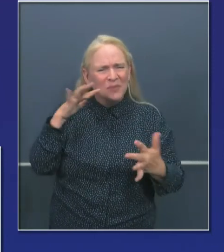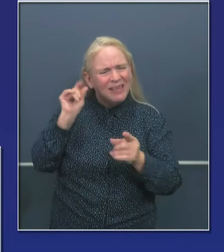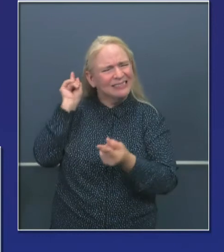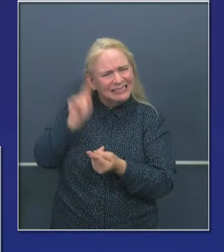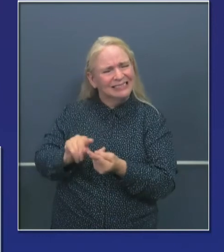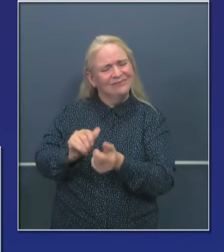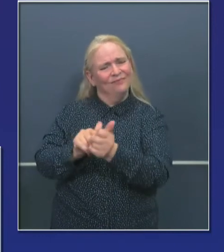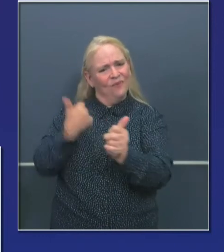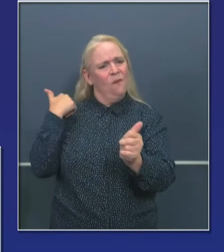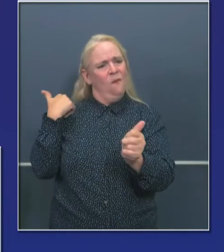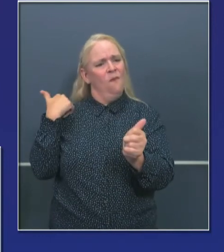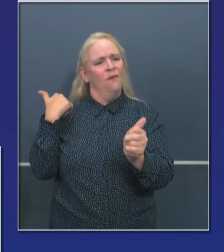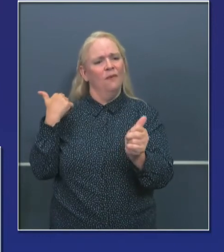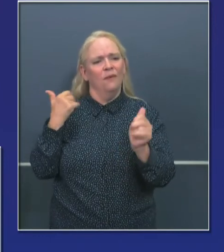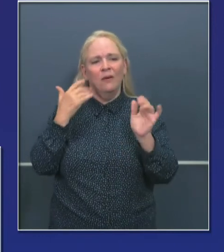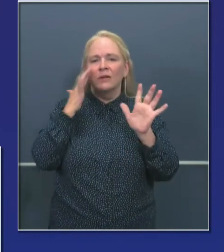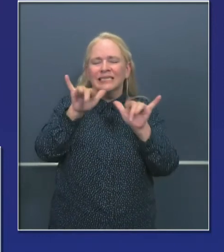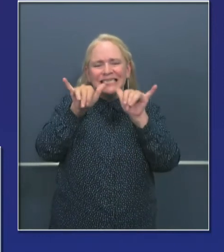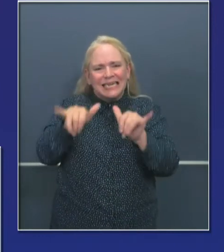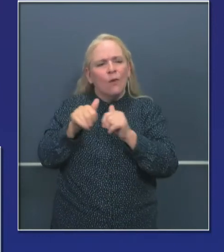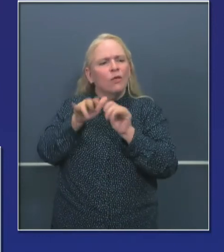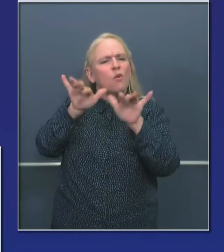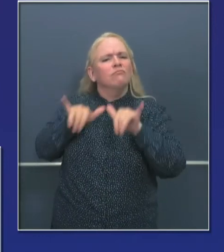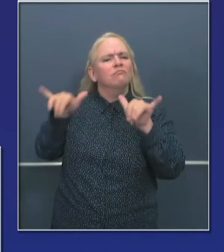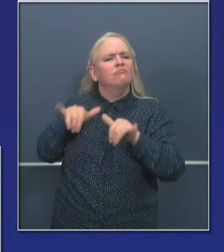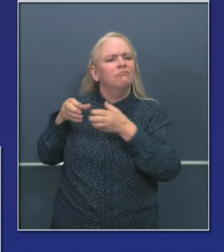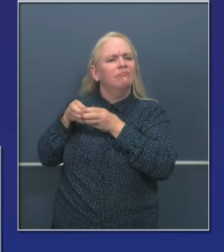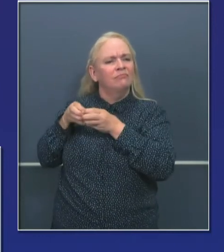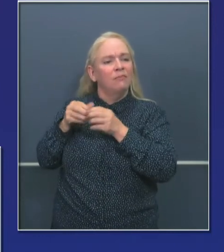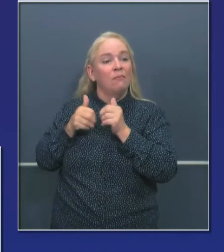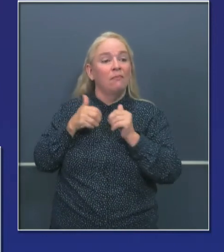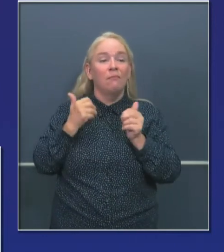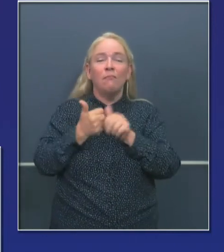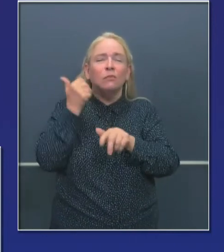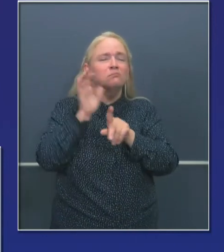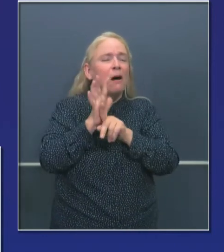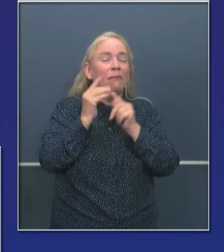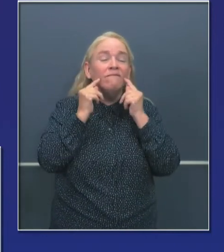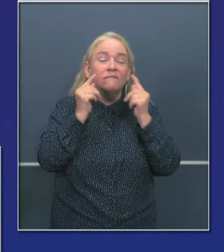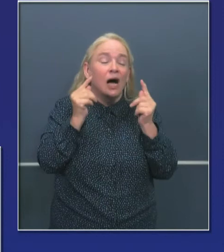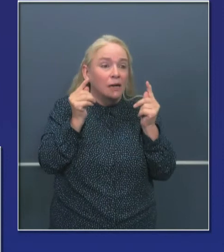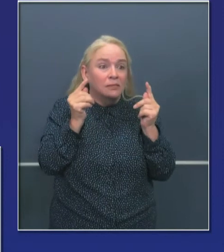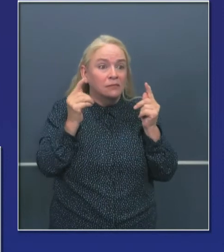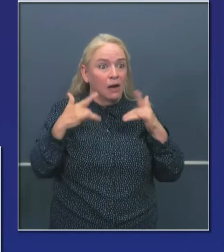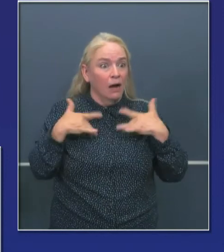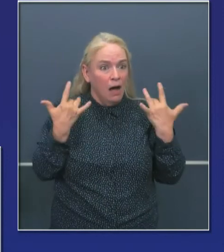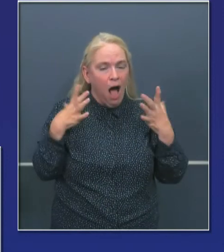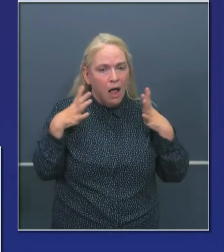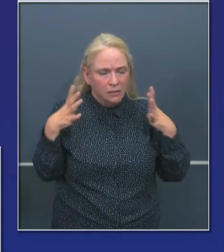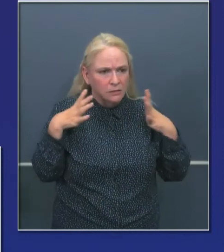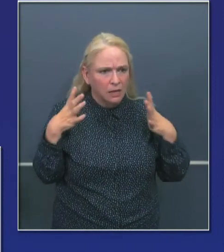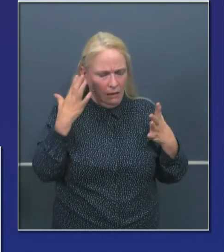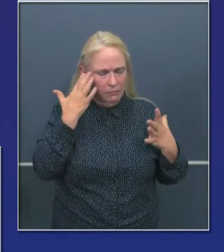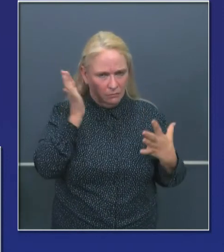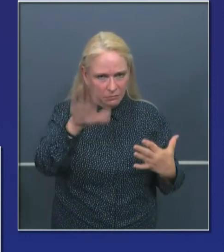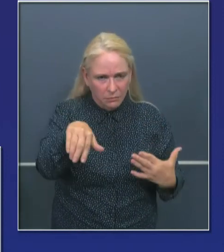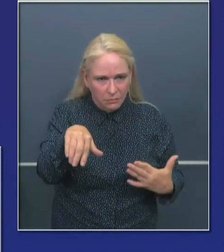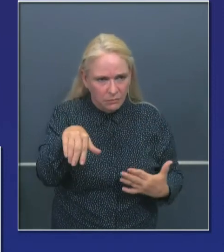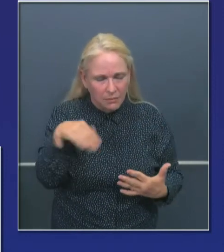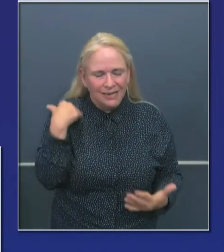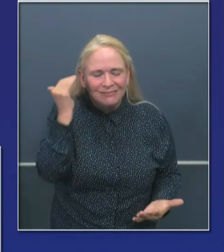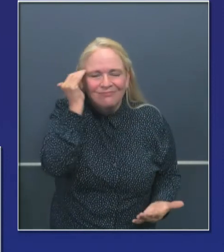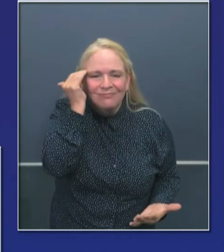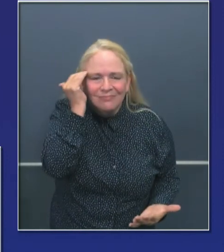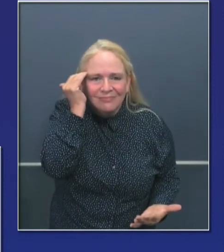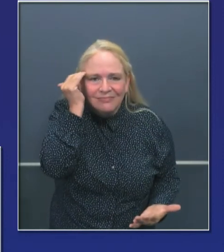most social weekends in our lives. This is perhaps my last formal opportunity as we move into that weekend. Many of you will move